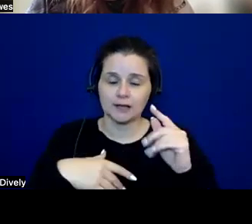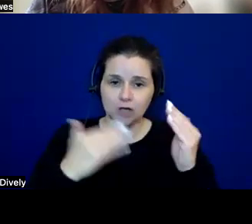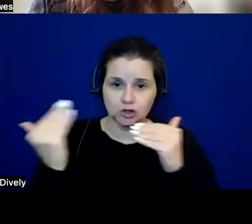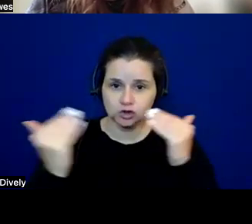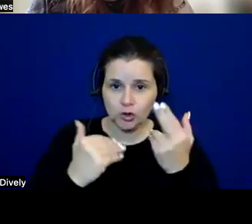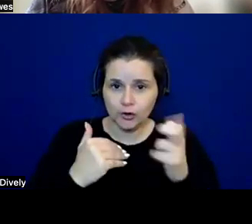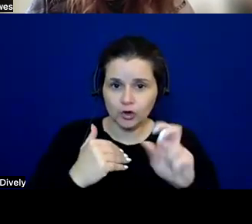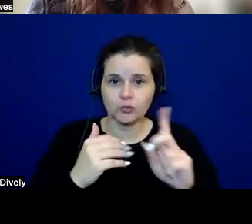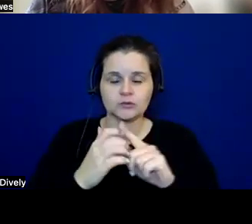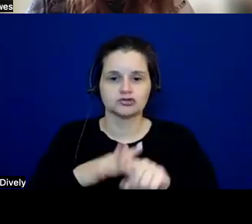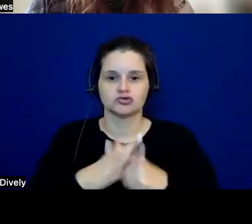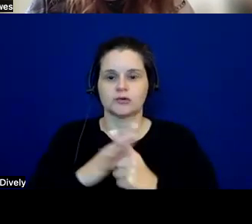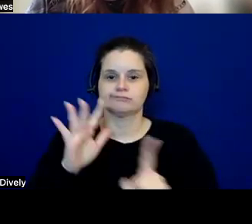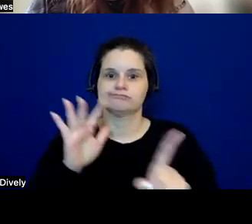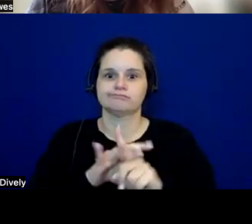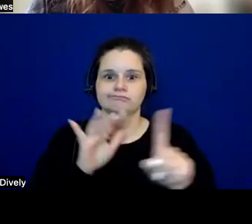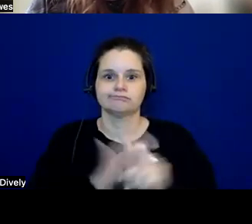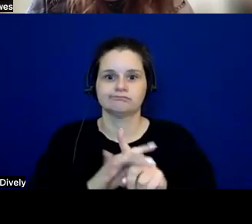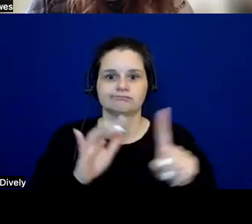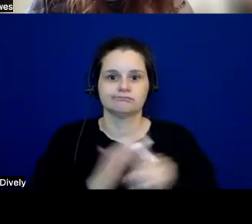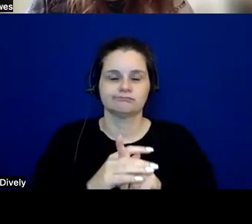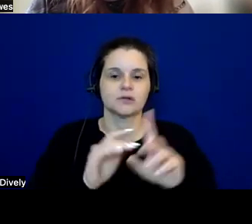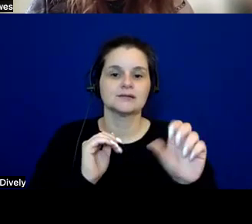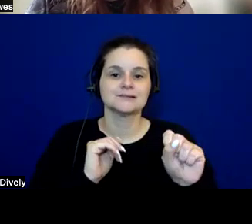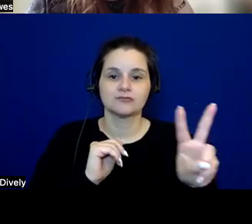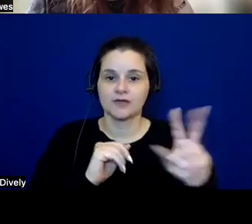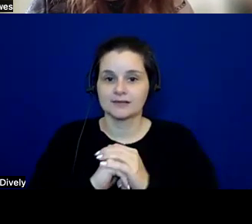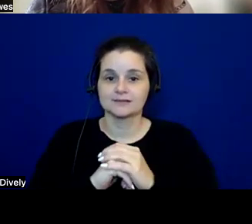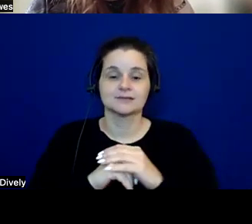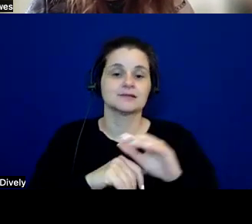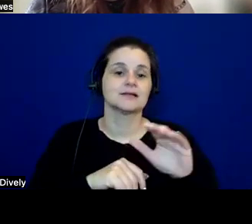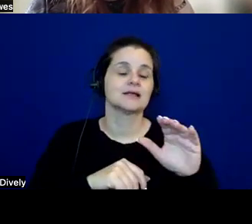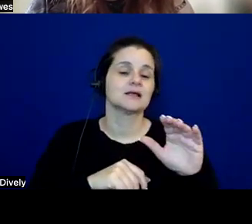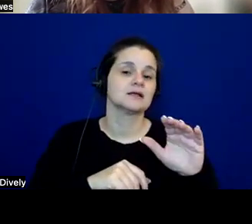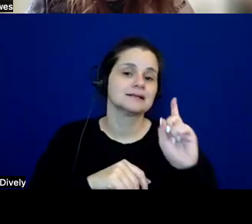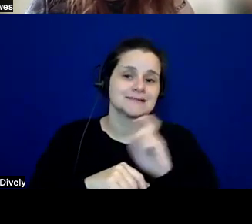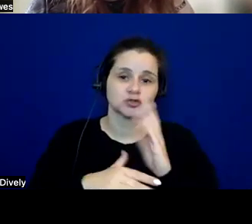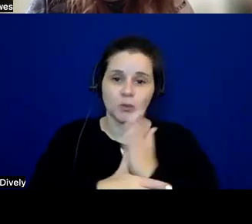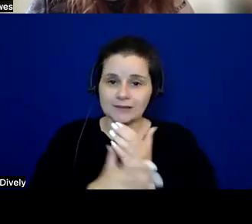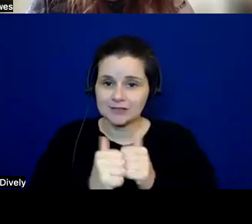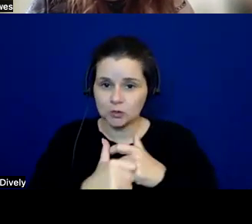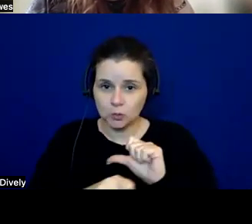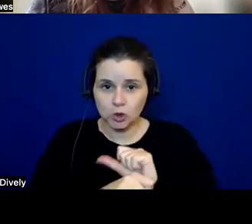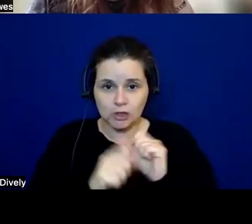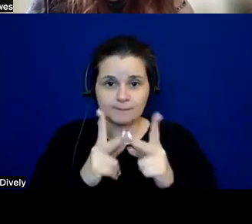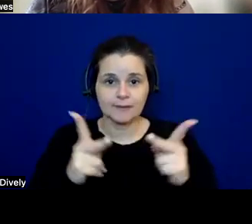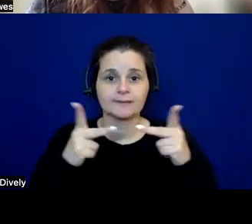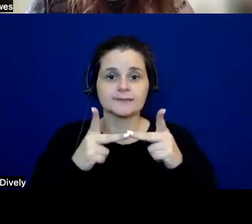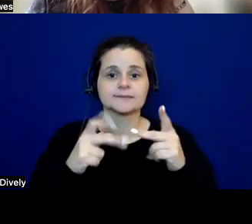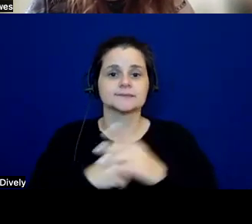these instances of sexual violence, sexual harassment in the workplace, um, you